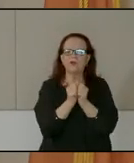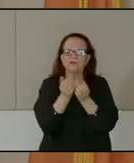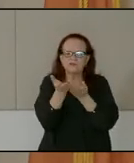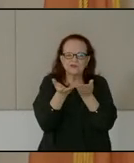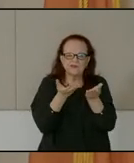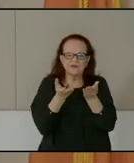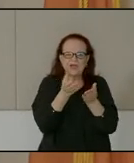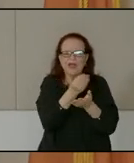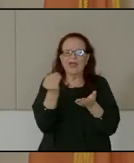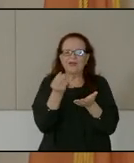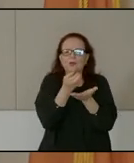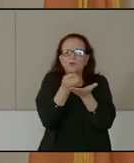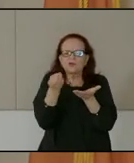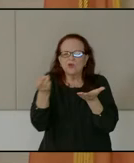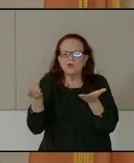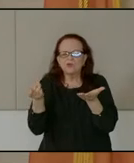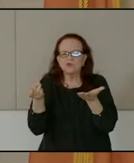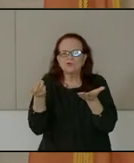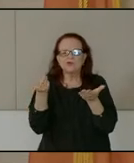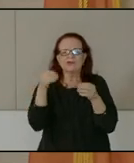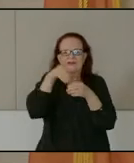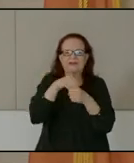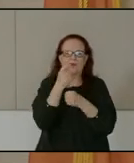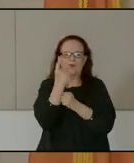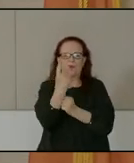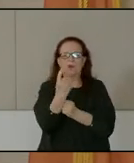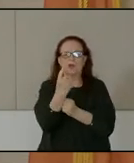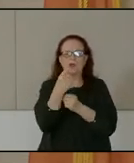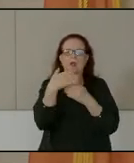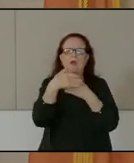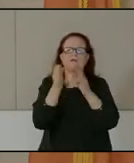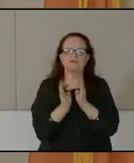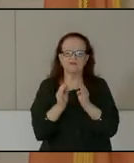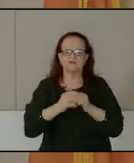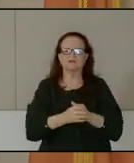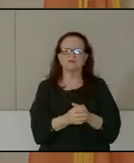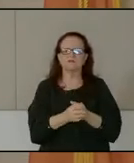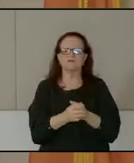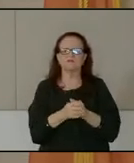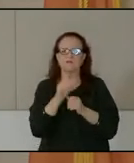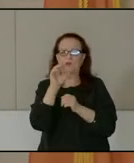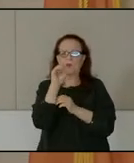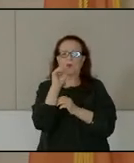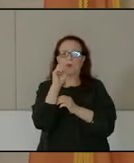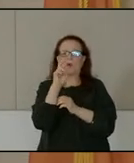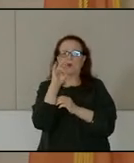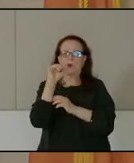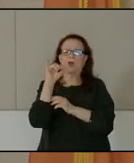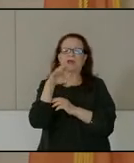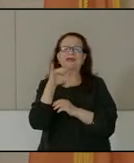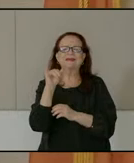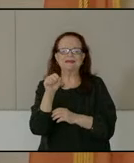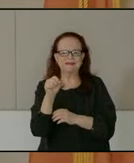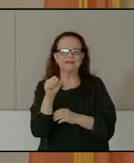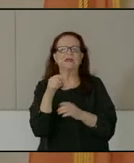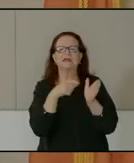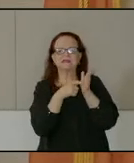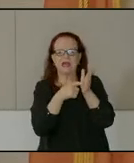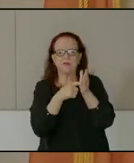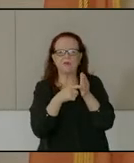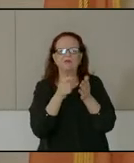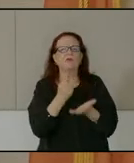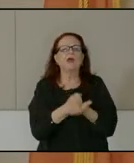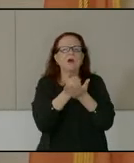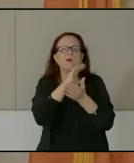need under one roof. The OIRA is an example of our county's efforts to help all our